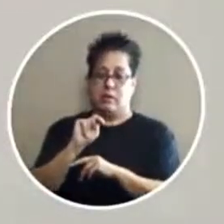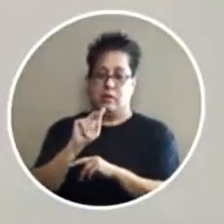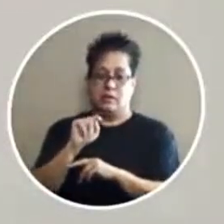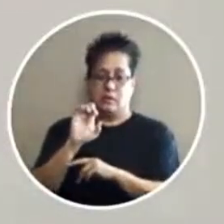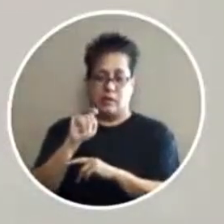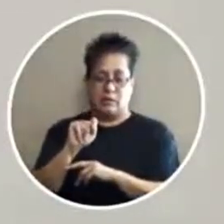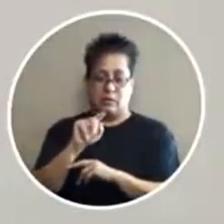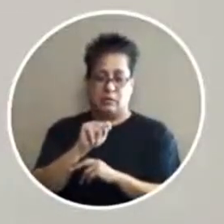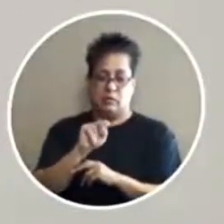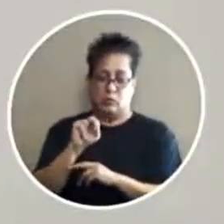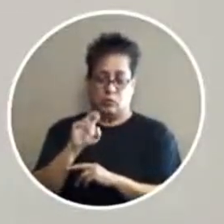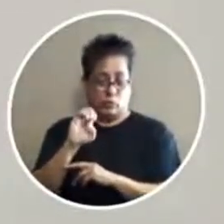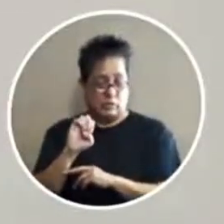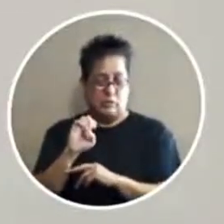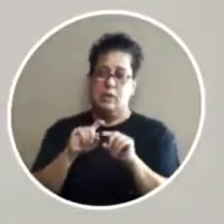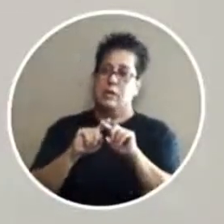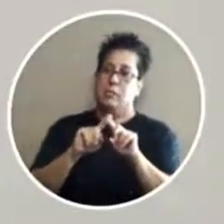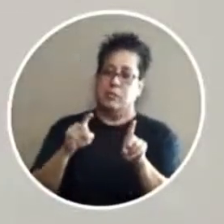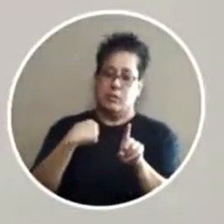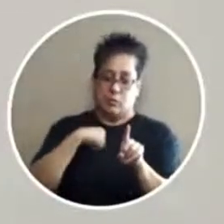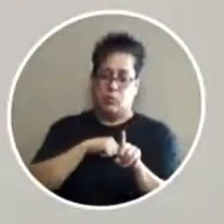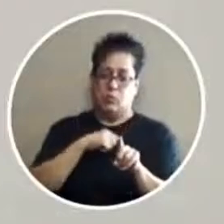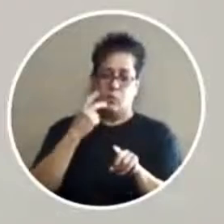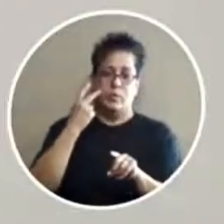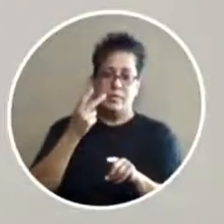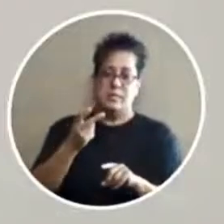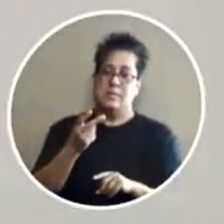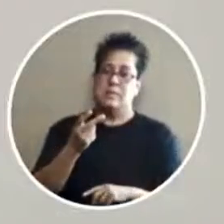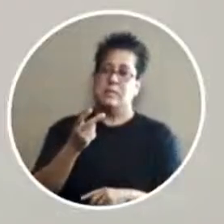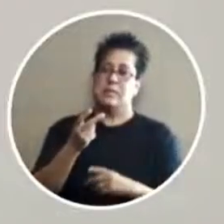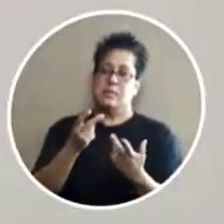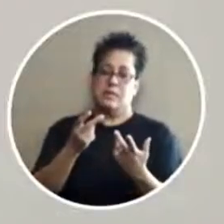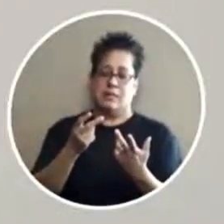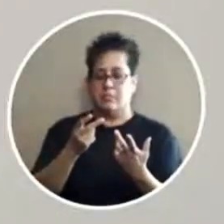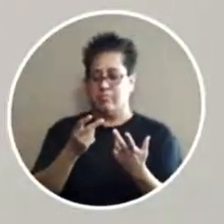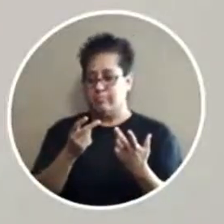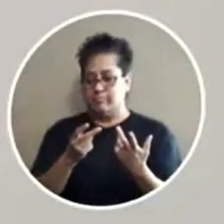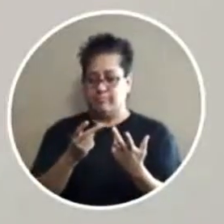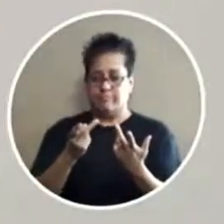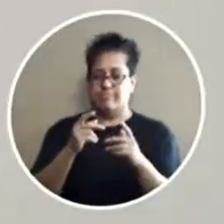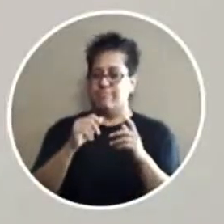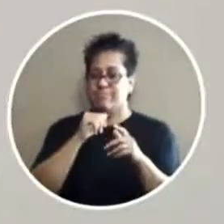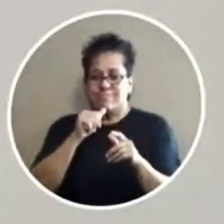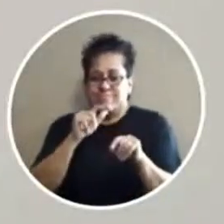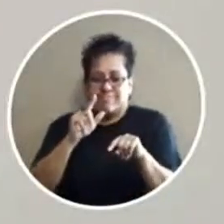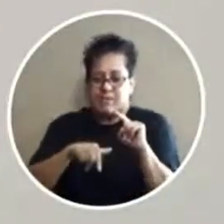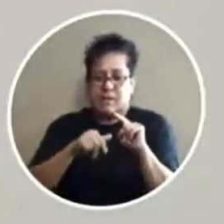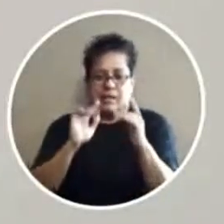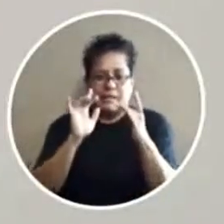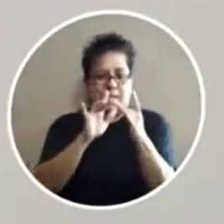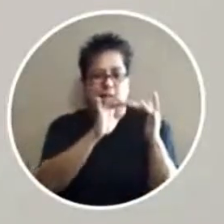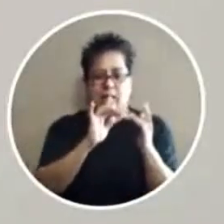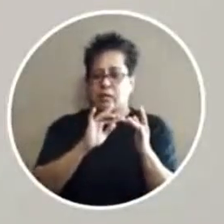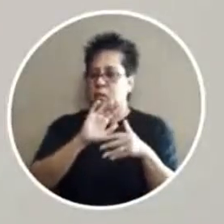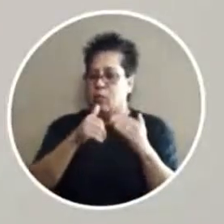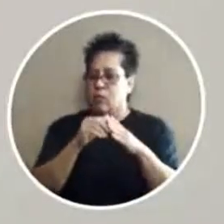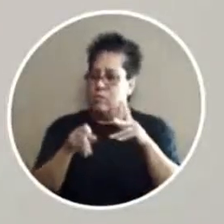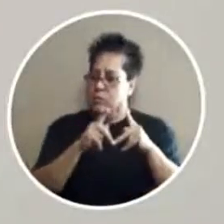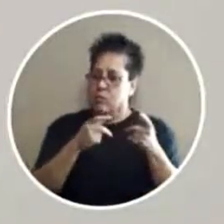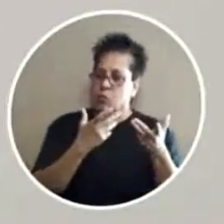number of individuals in the community. We are seeing, we are being unable to reach all the people that we